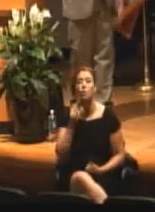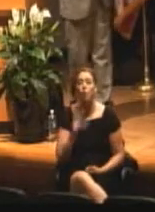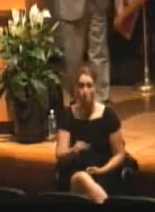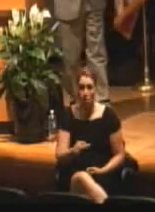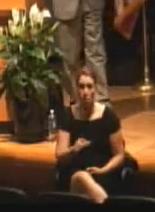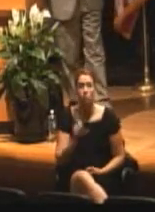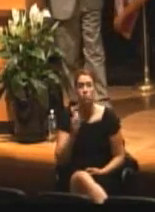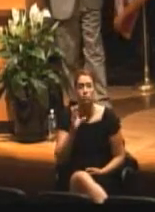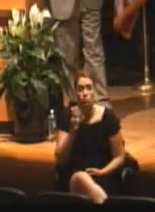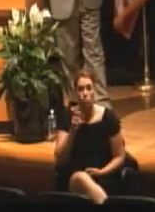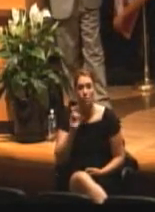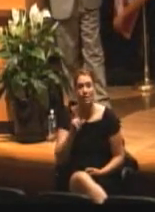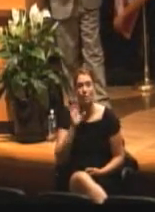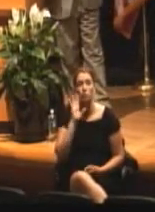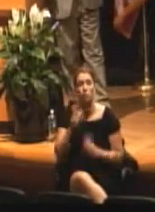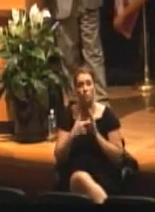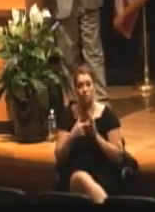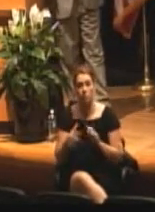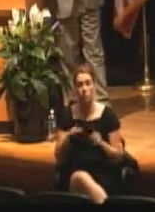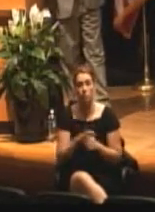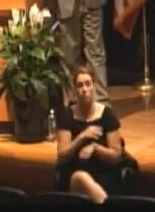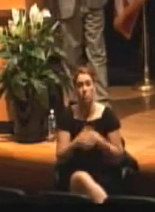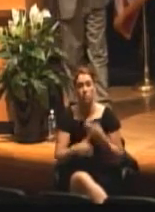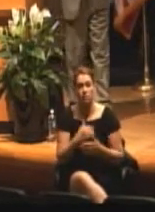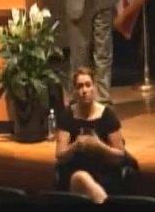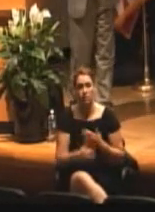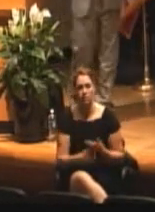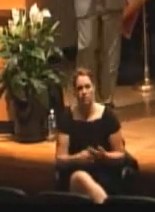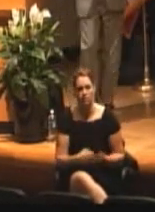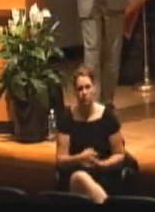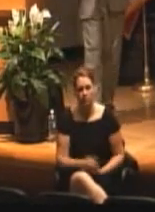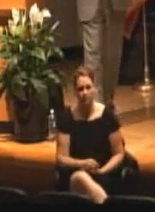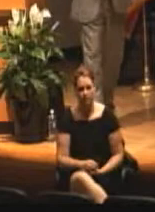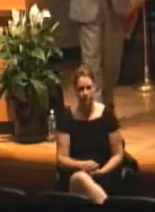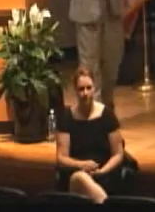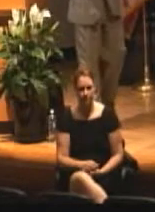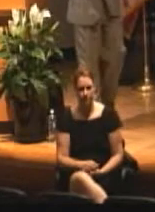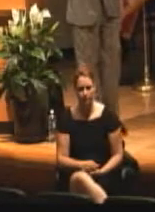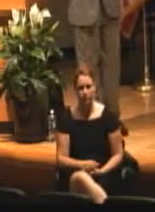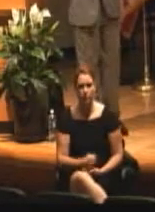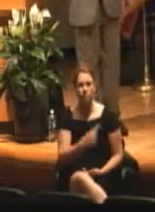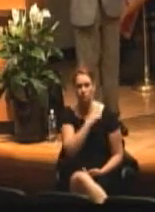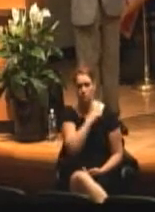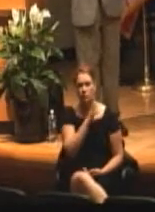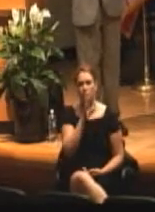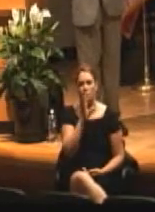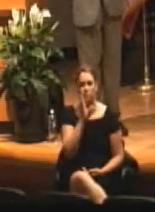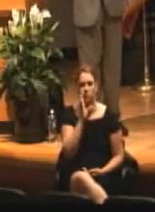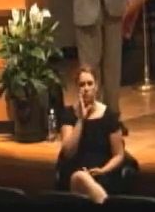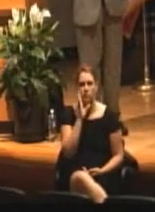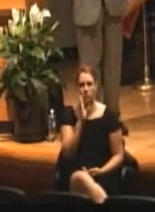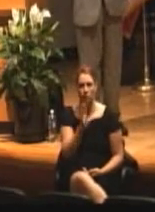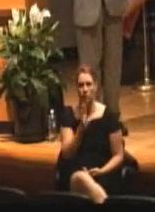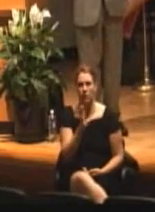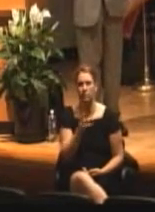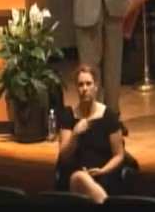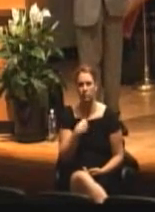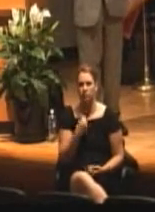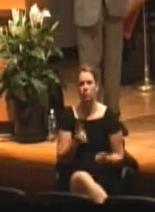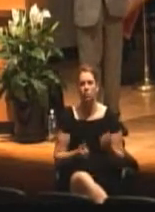score for the whole process. So they'll take the lower of the middle score for both